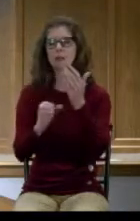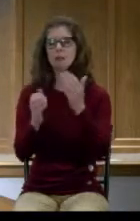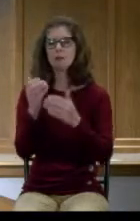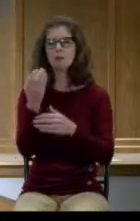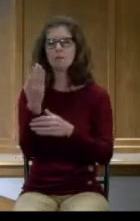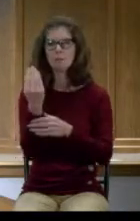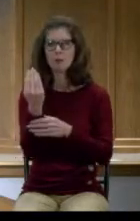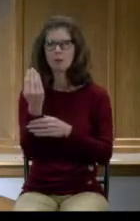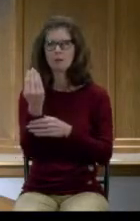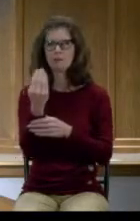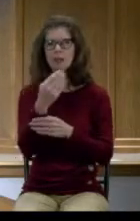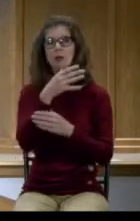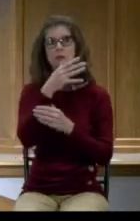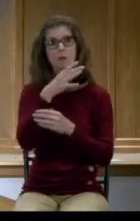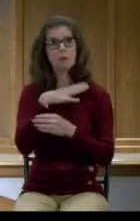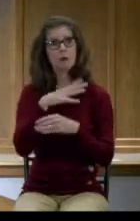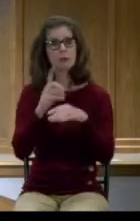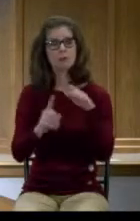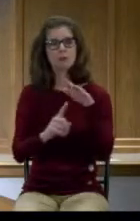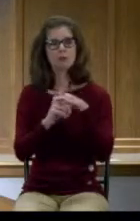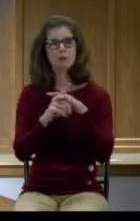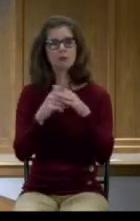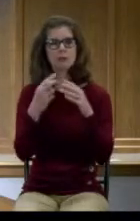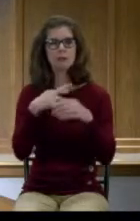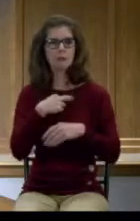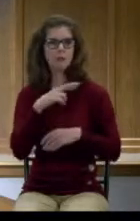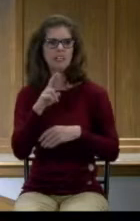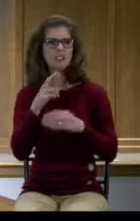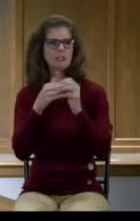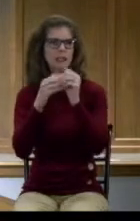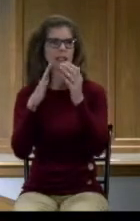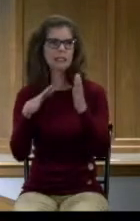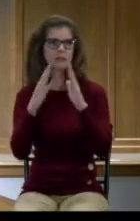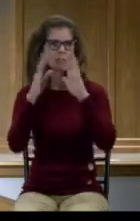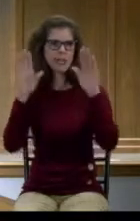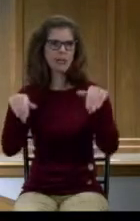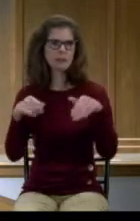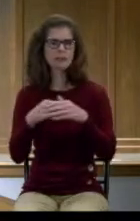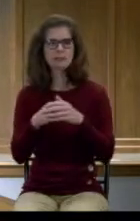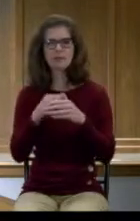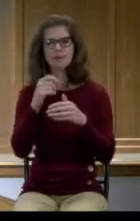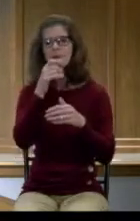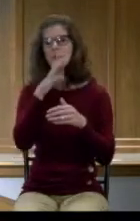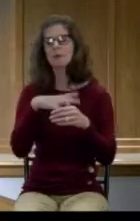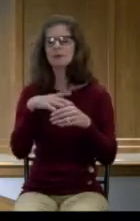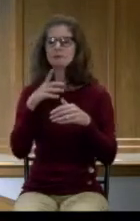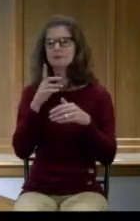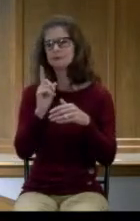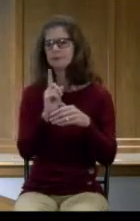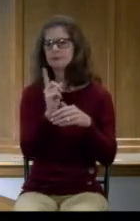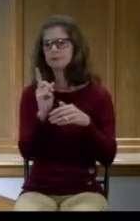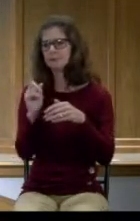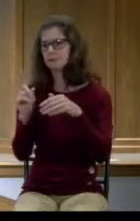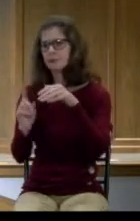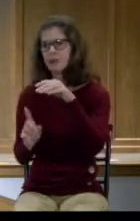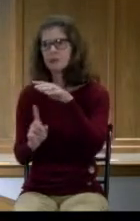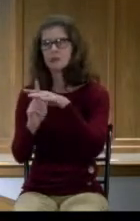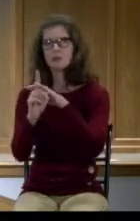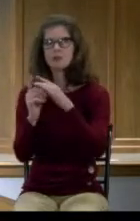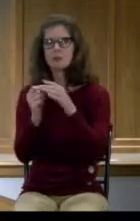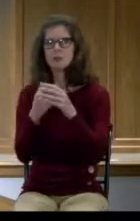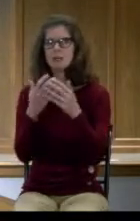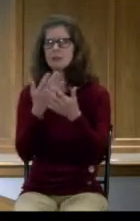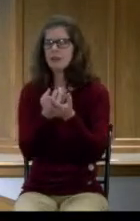this Pharisee's house, and there's a dinner going on, and she has this expensive jar of perfume, and she walks over to Jesus, and she pours